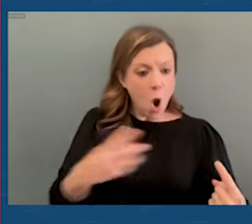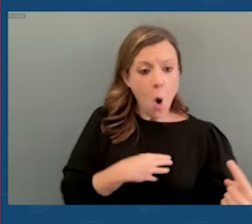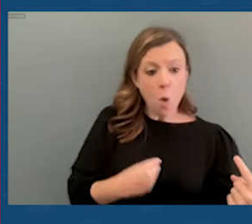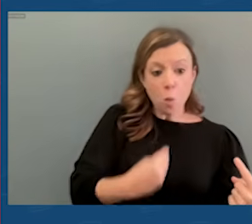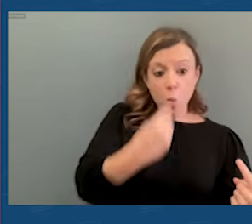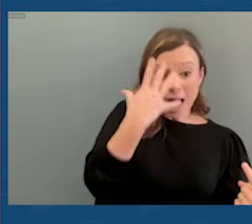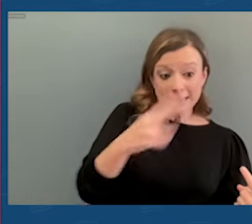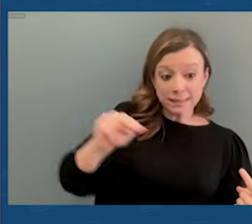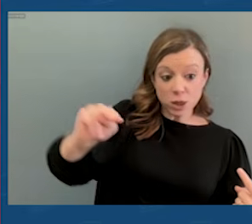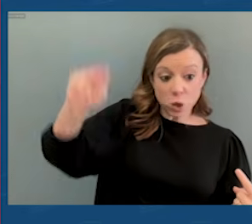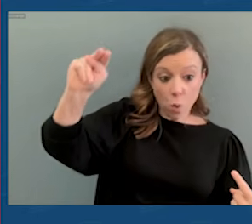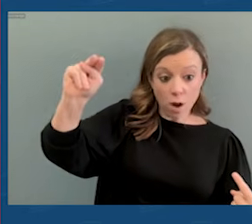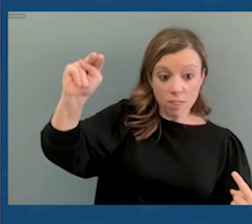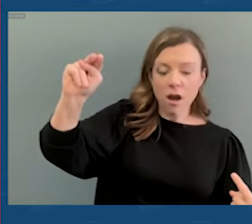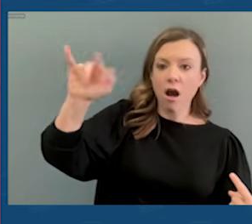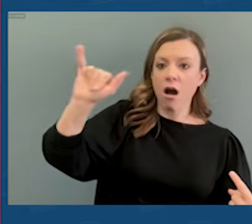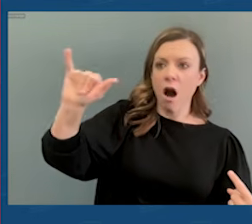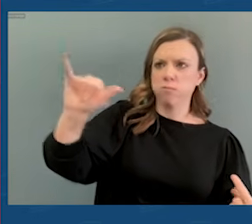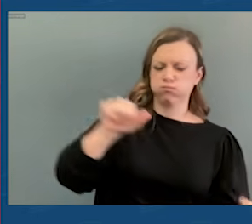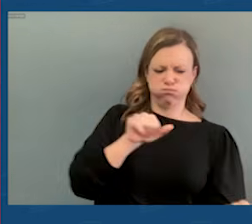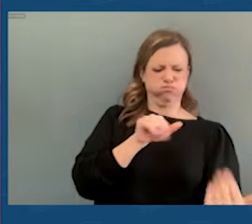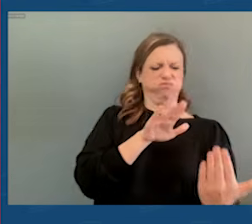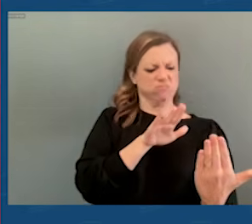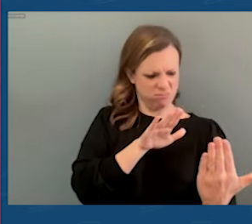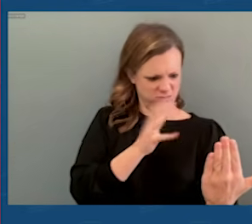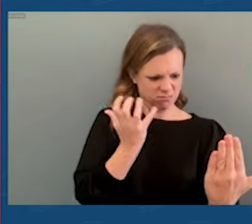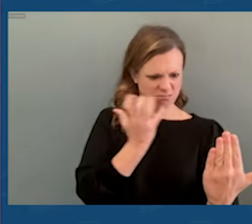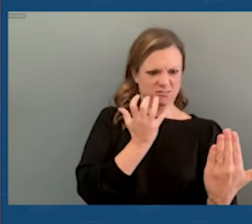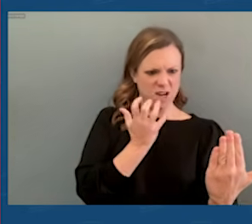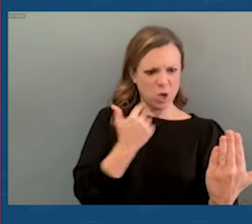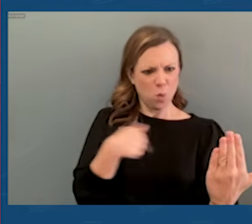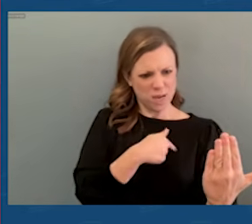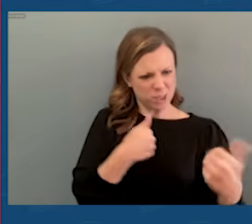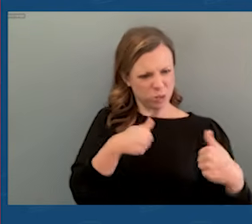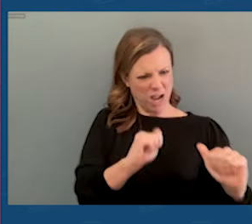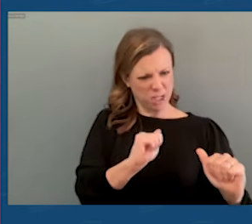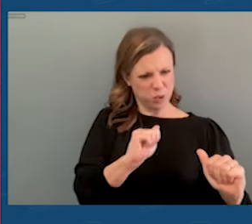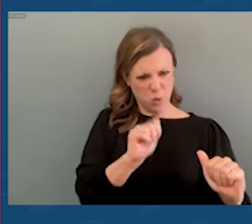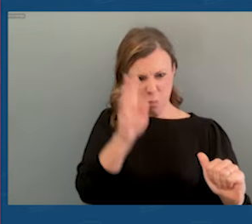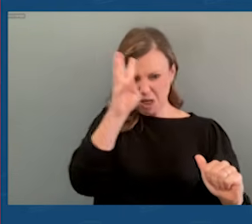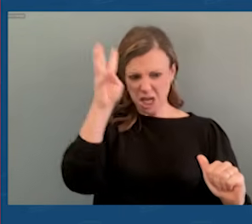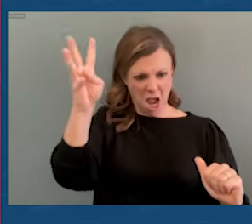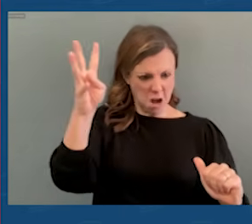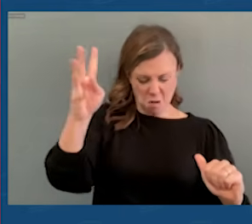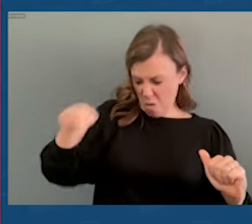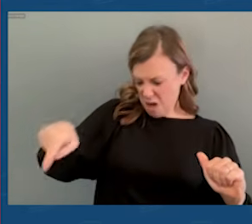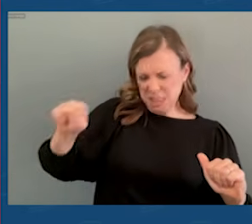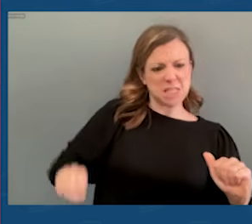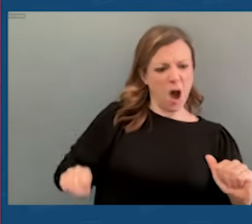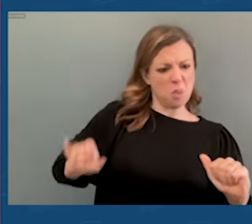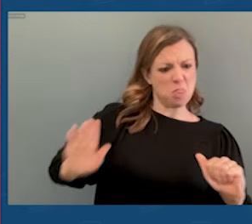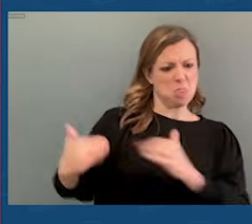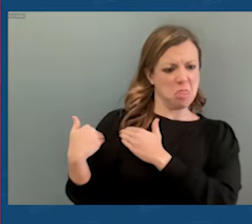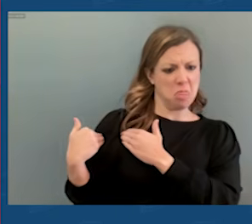are actually confronted with the problem they tried to pretend only existed in the South, end quote.